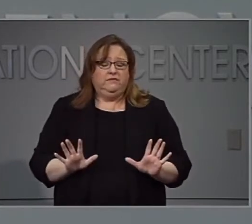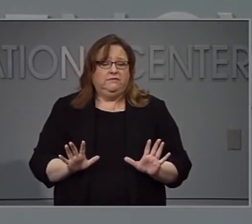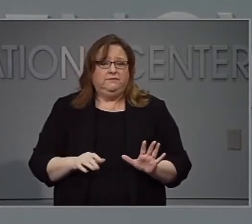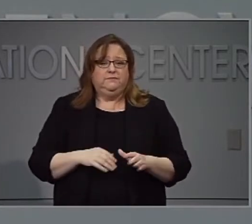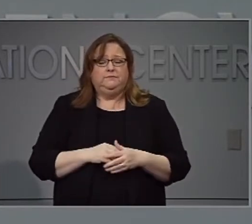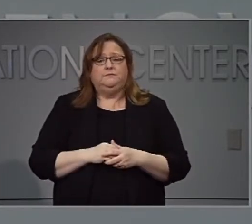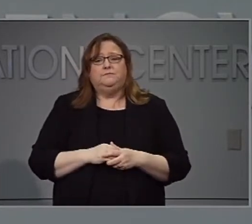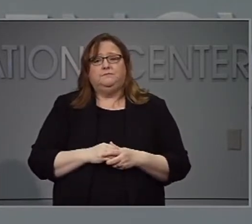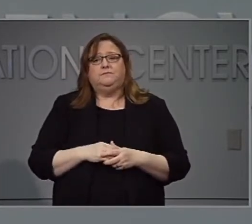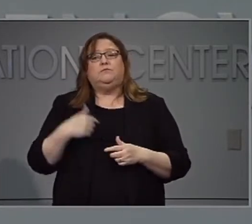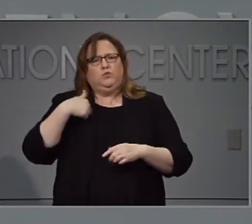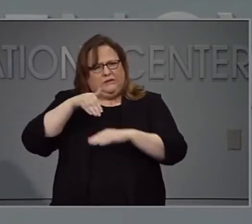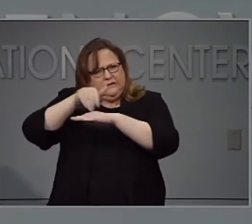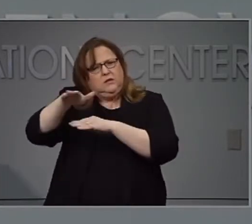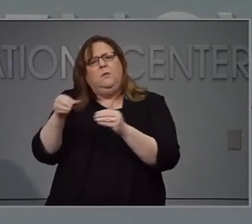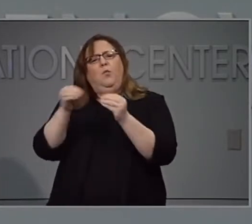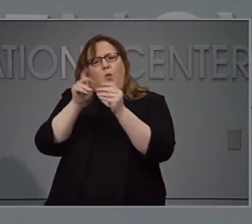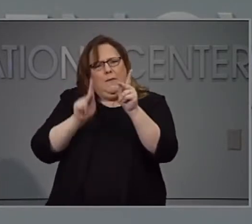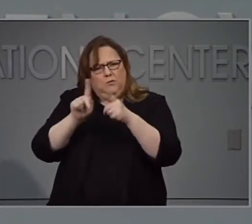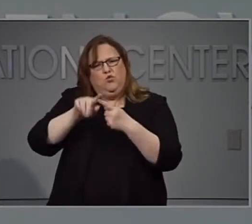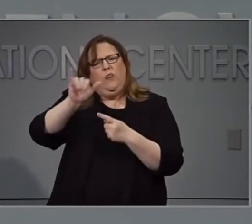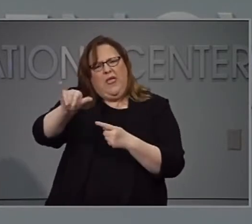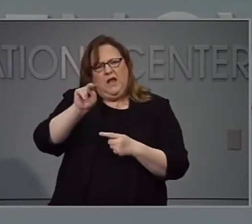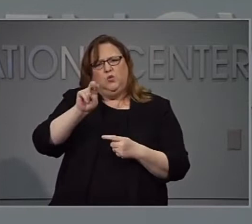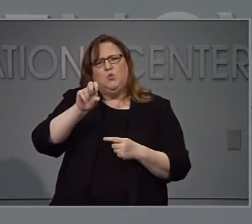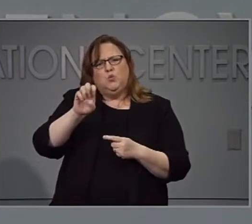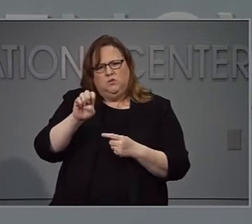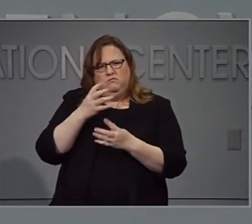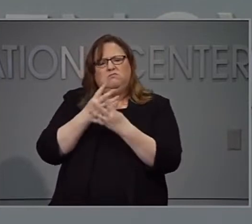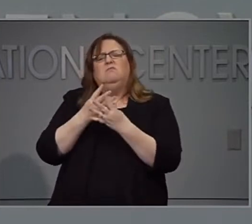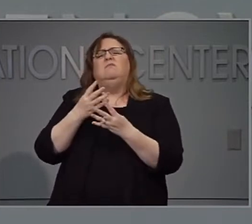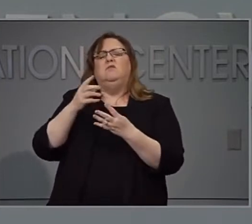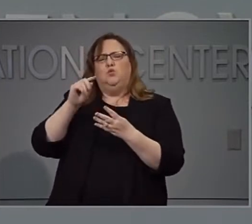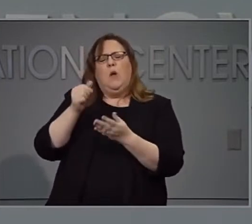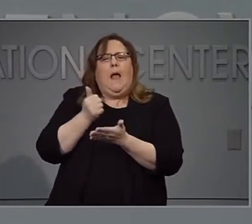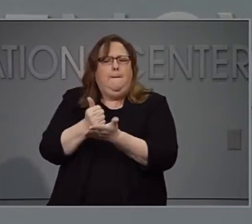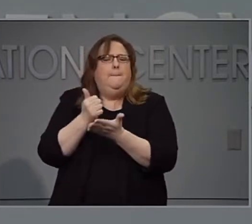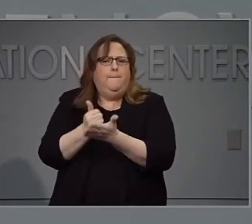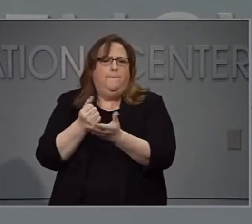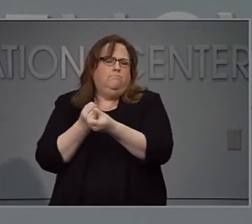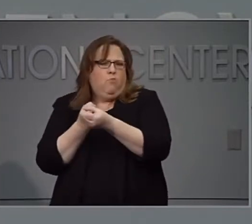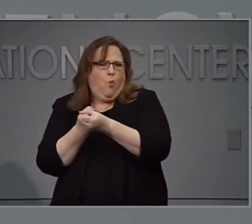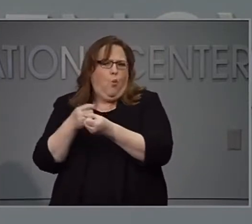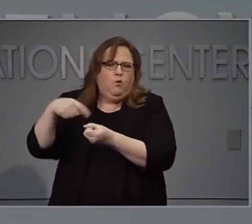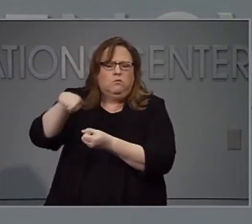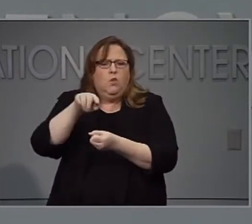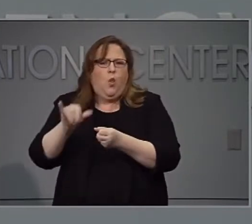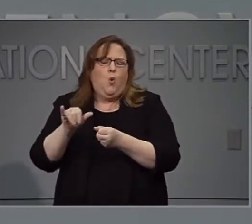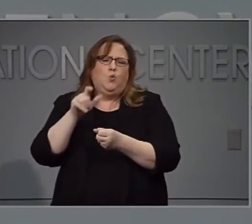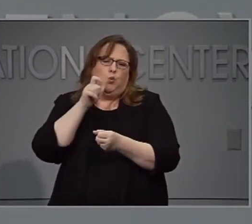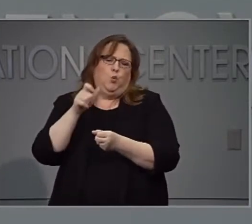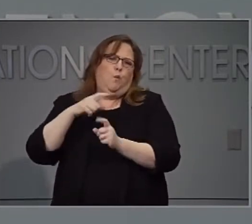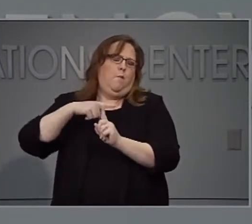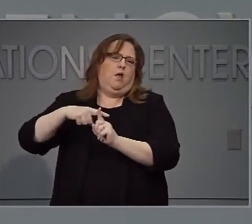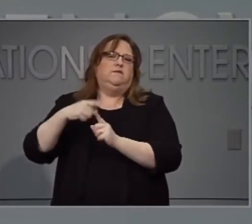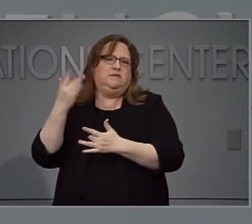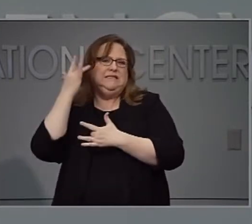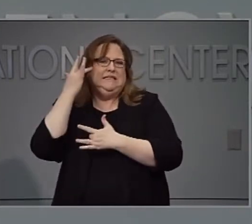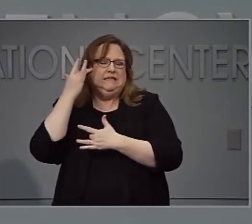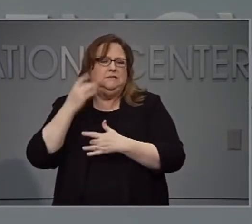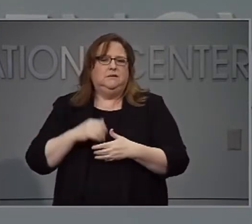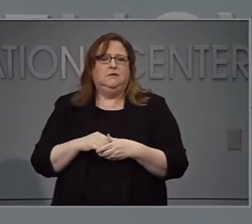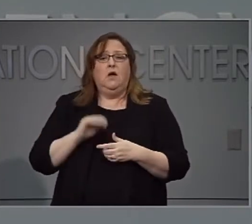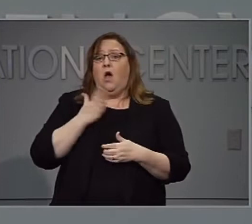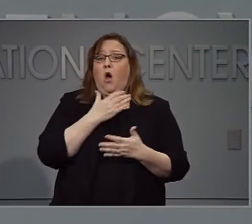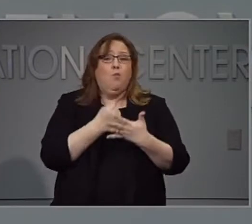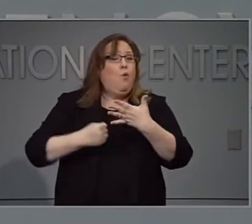and women who are treating COVID-19 positive offenders. Our top priority is everyone's health and